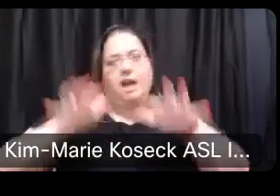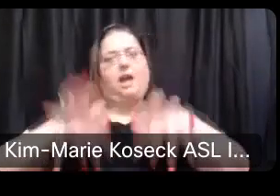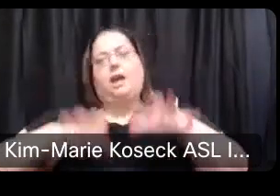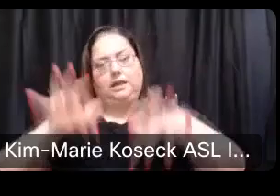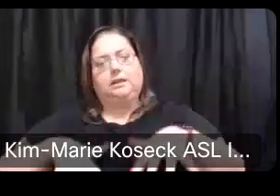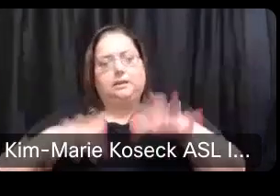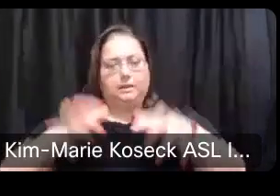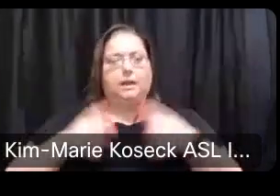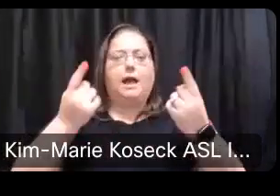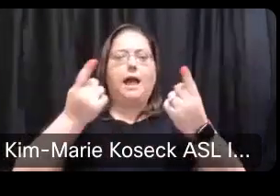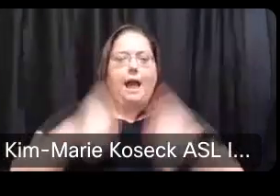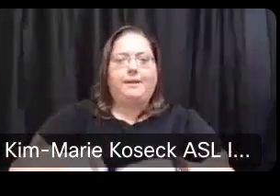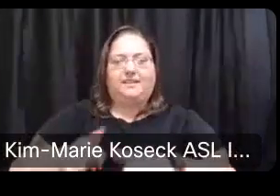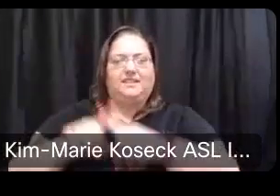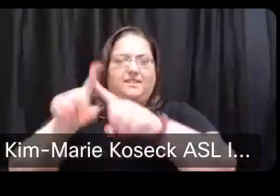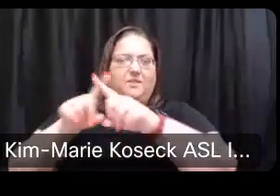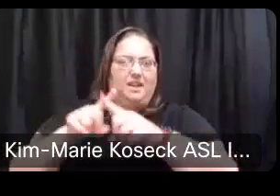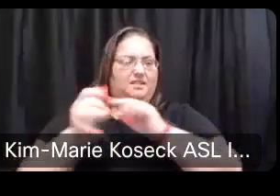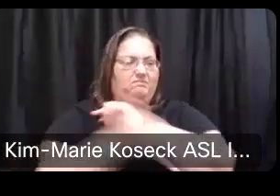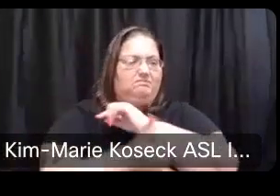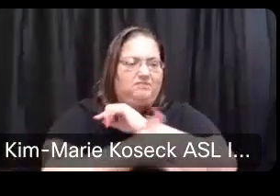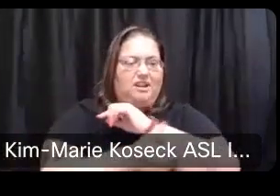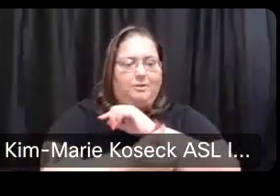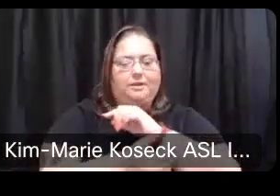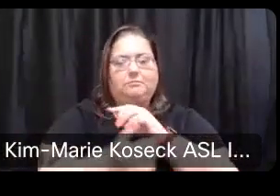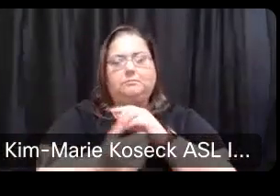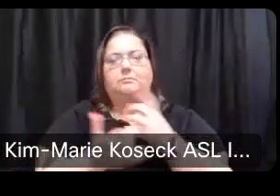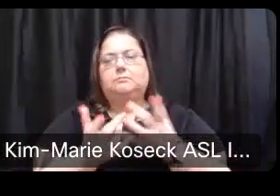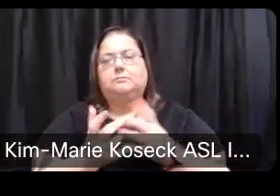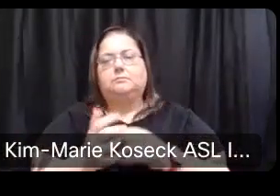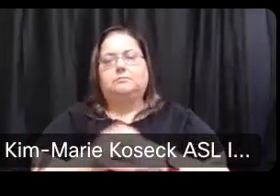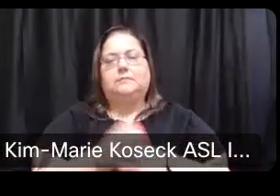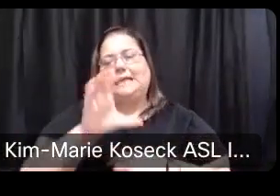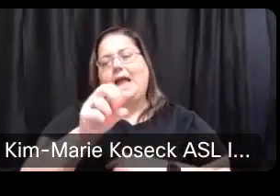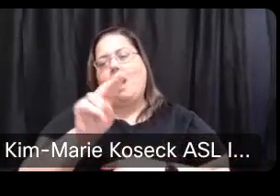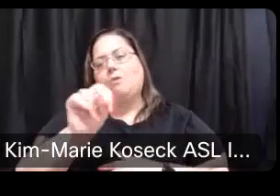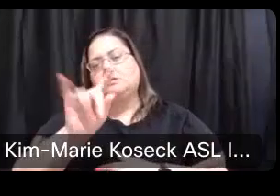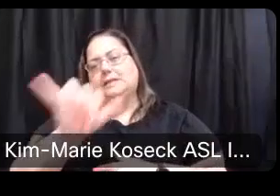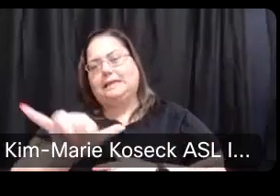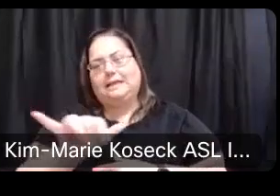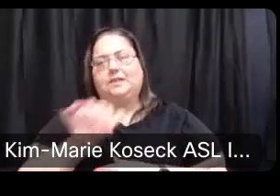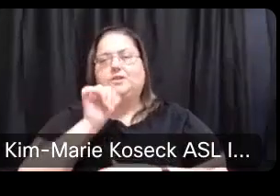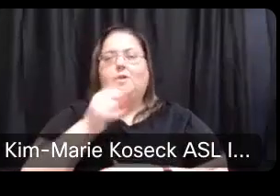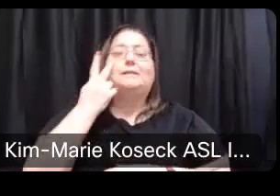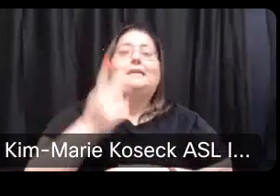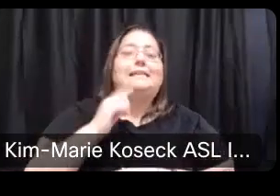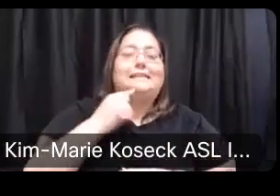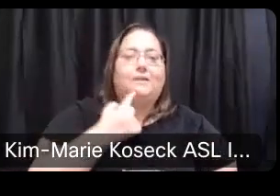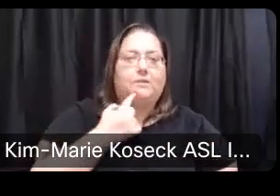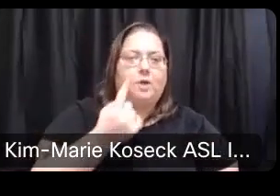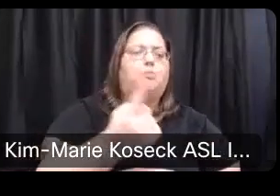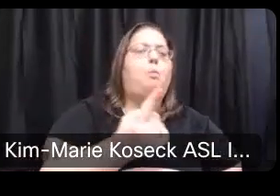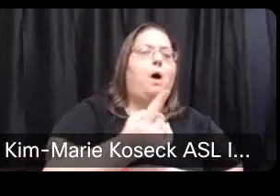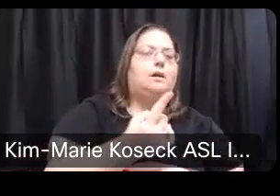exist across municipal lines. You very rarely see a severe weather event that